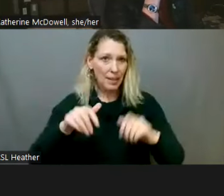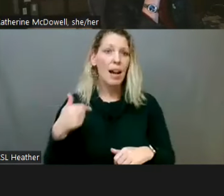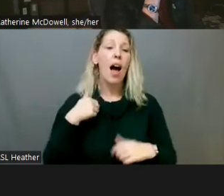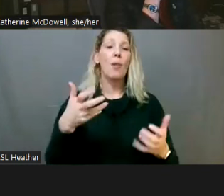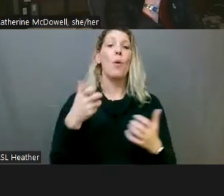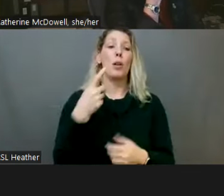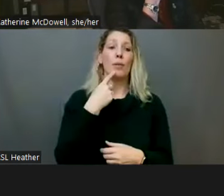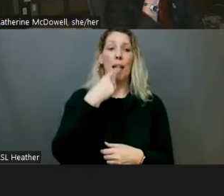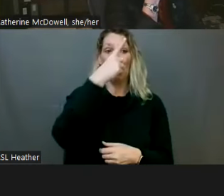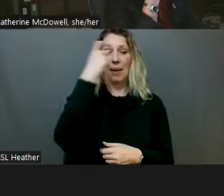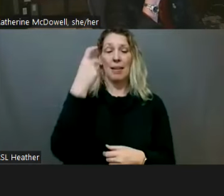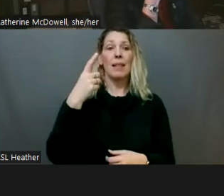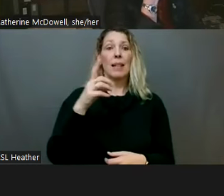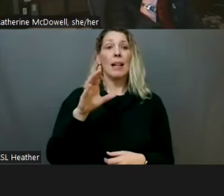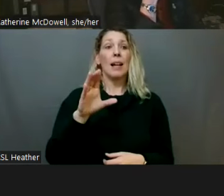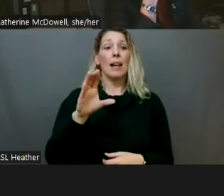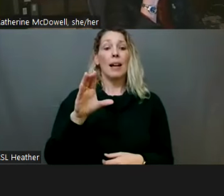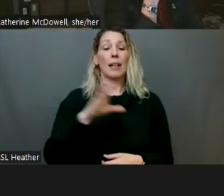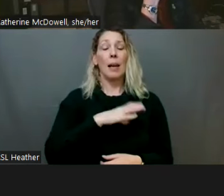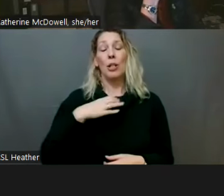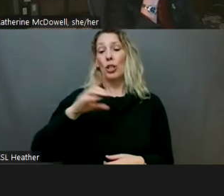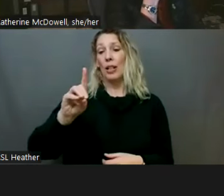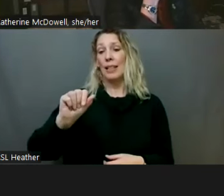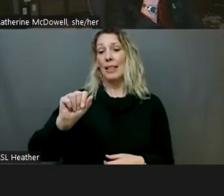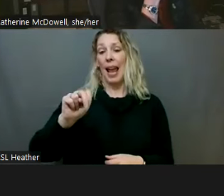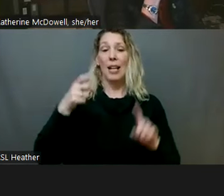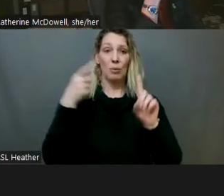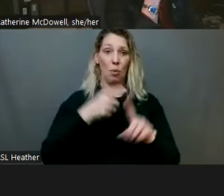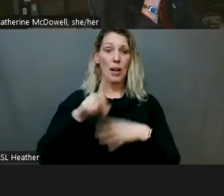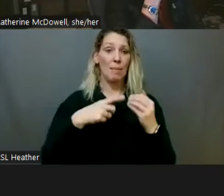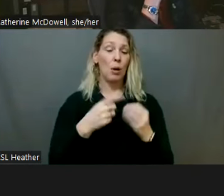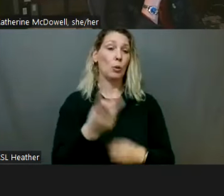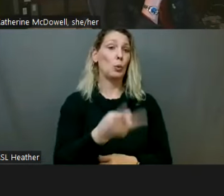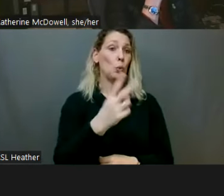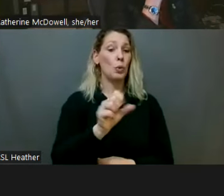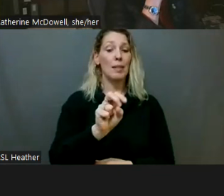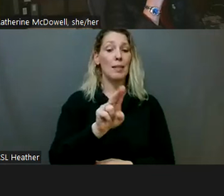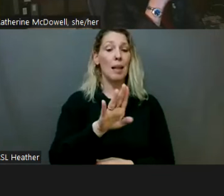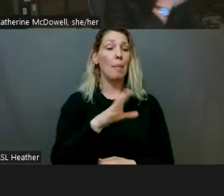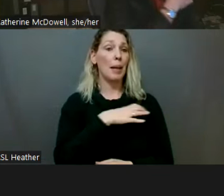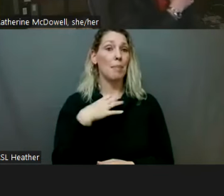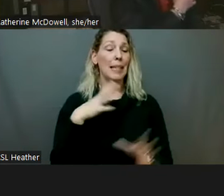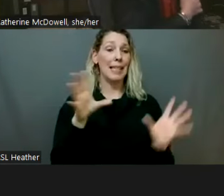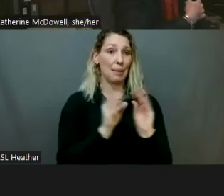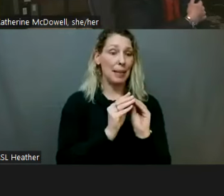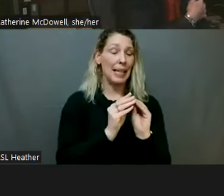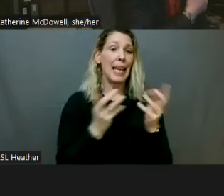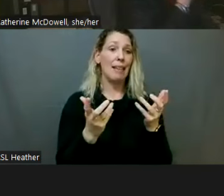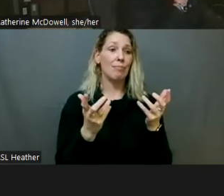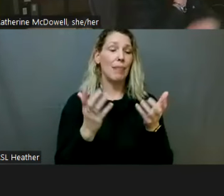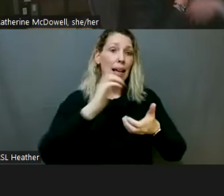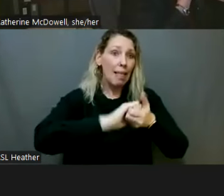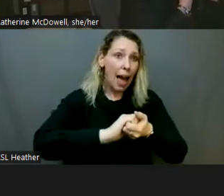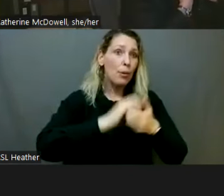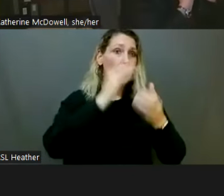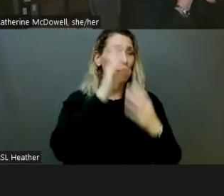say, because I think Commissioner Dan's point about the 2 subcommittees meeting, collaborating on information is